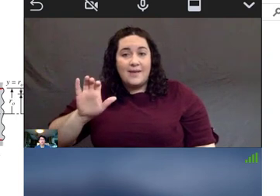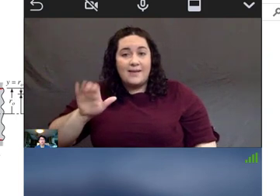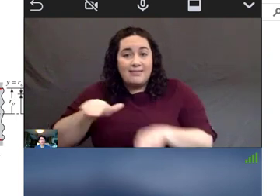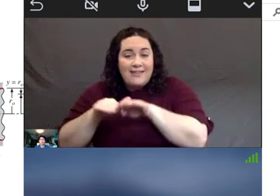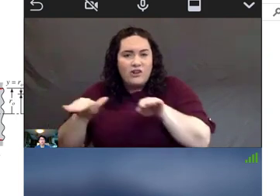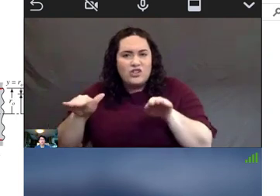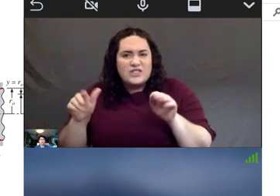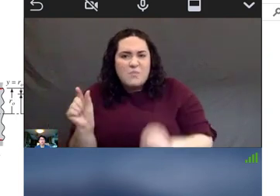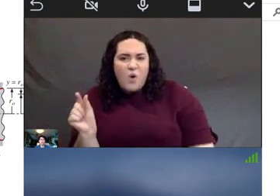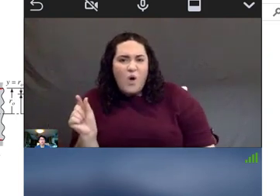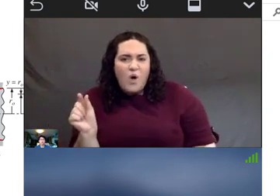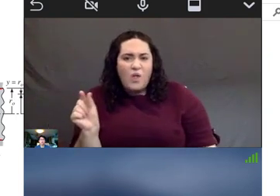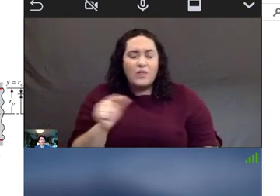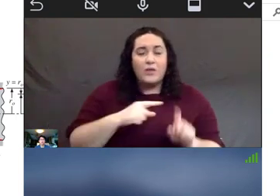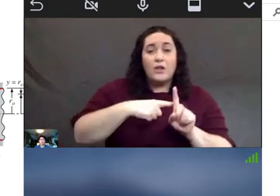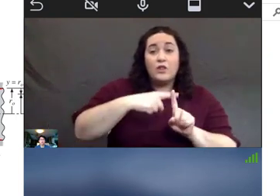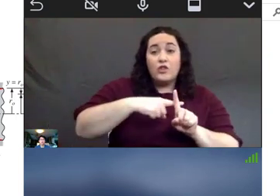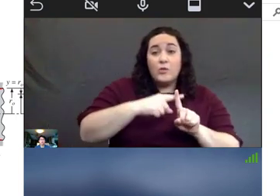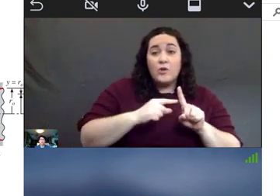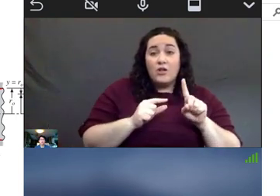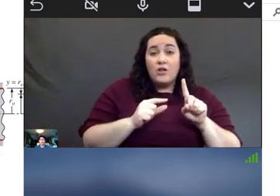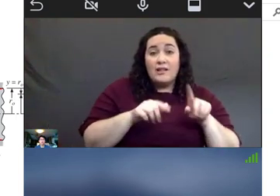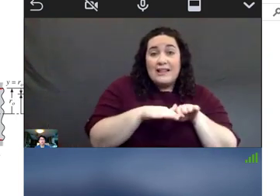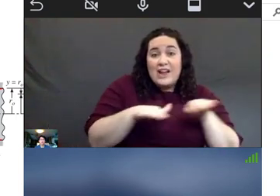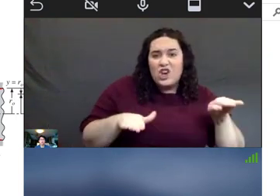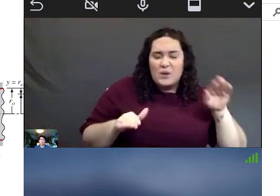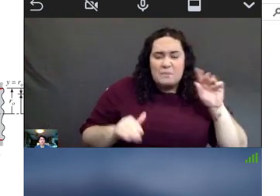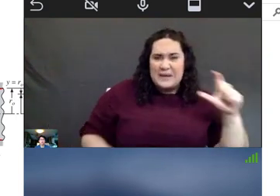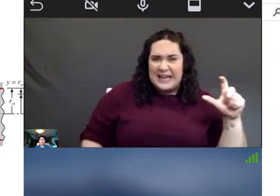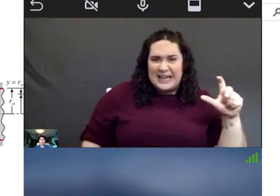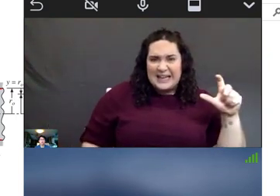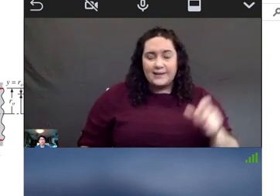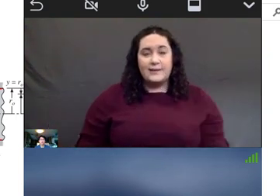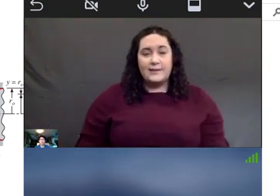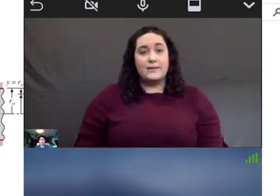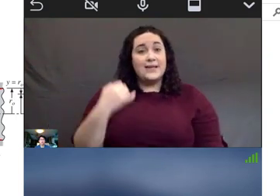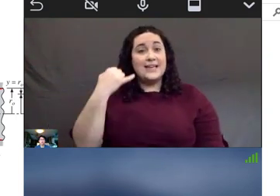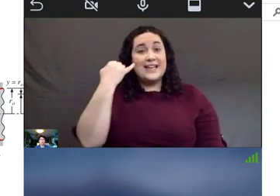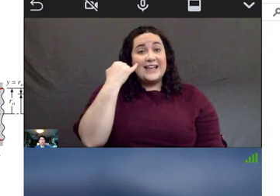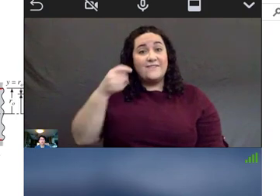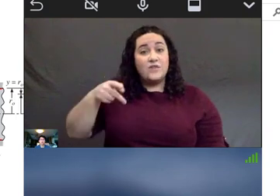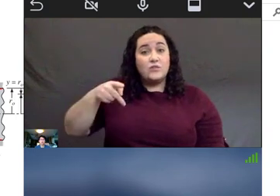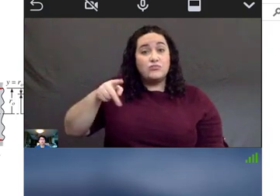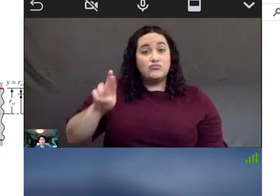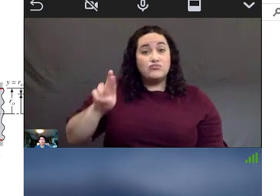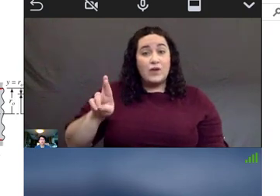to 1, then you get relatively equal entrance lengths.